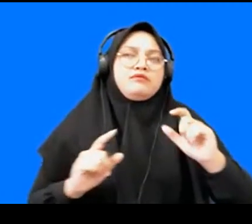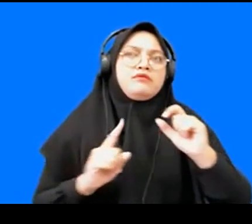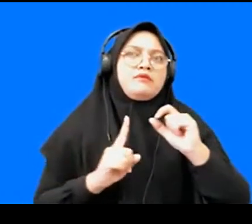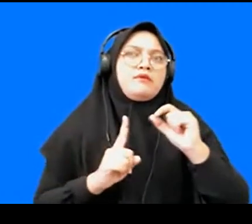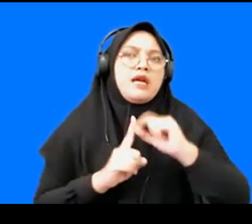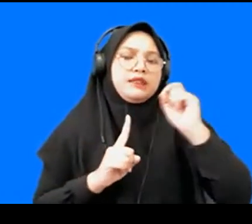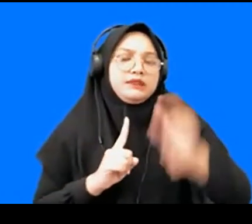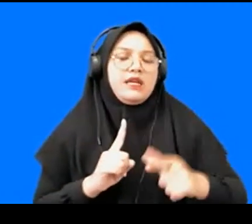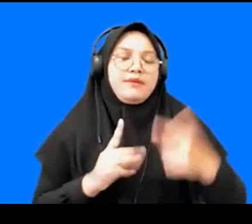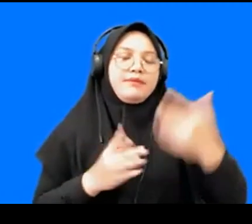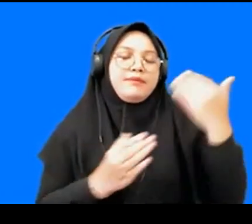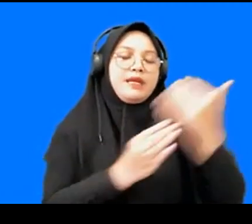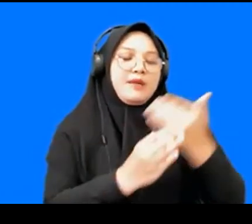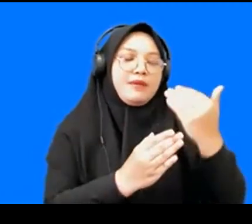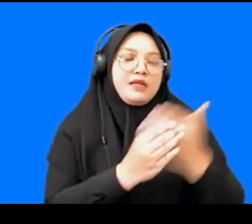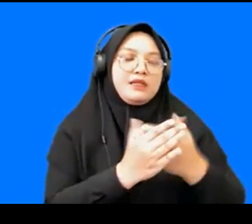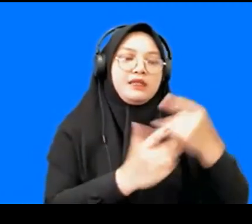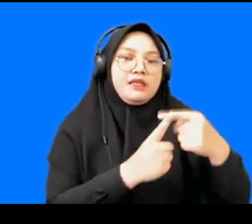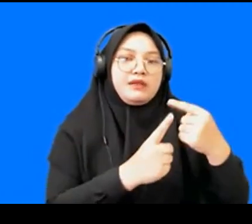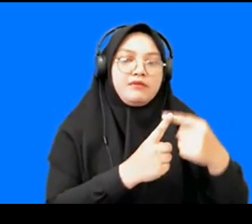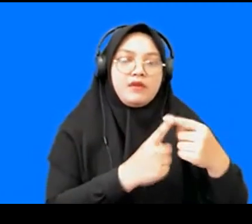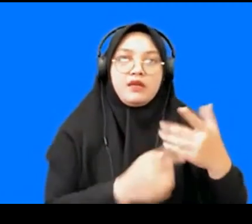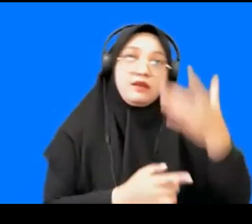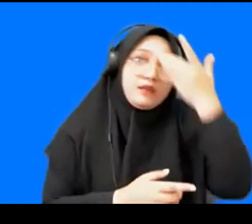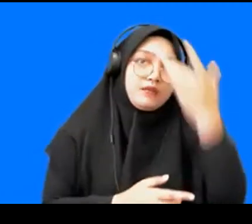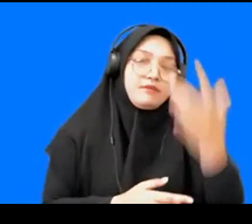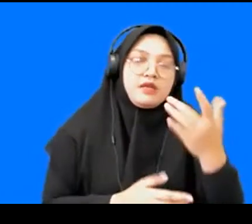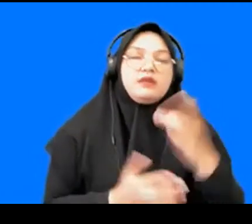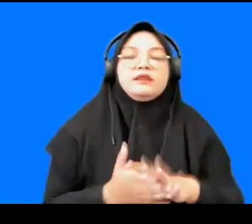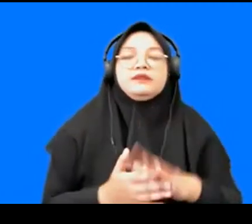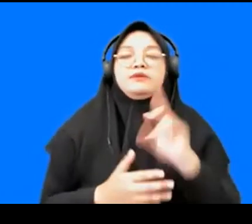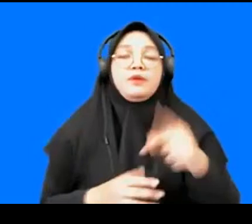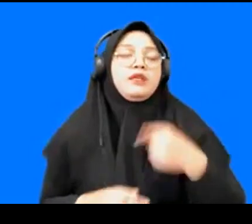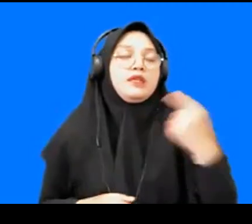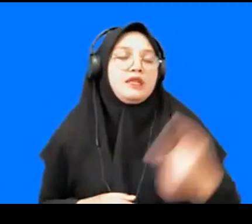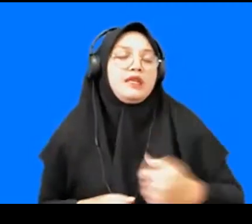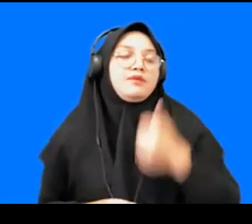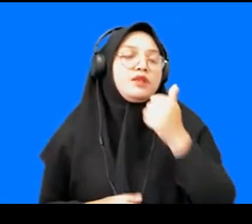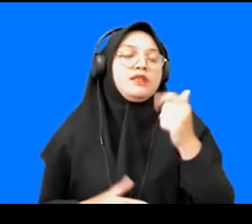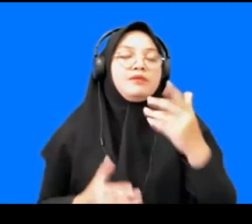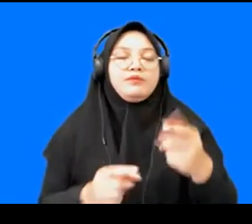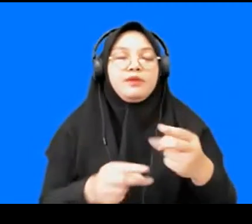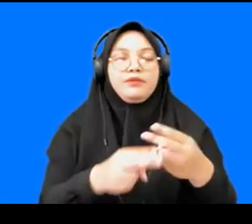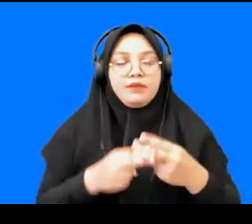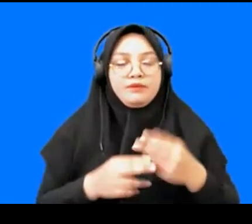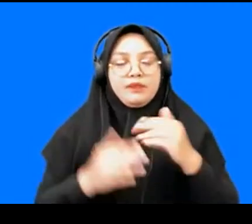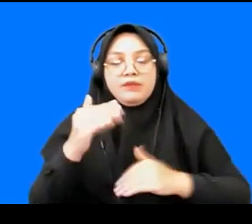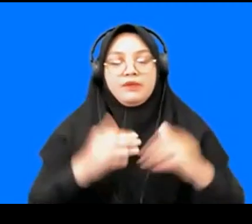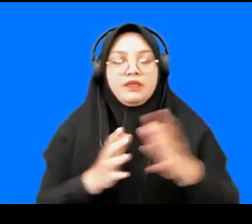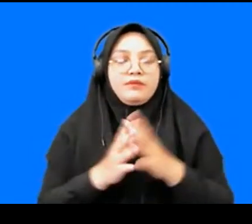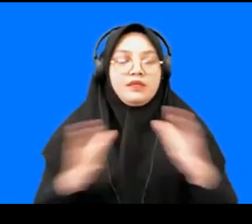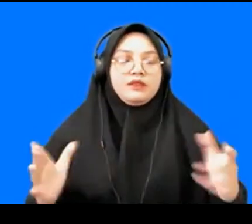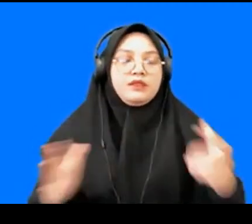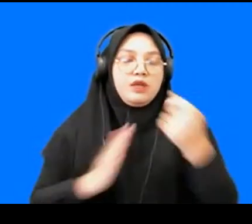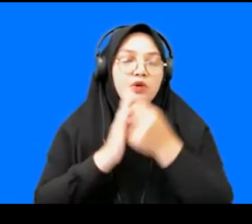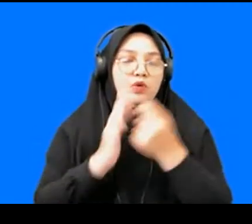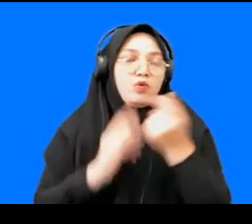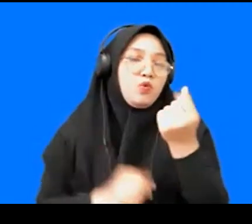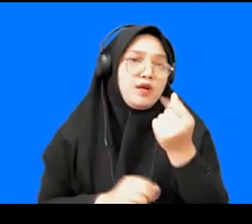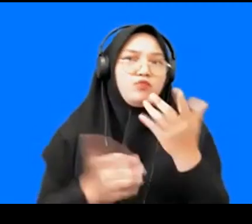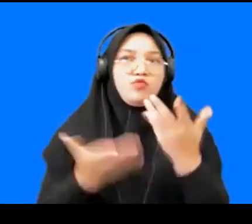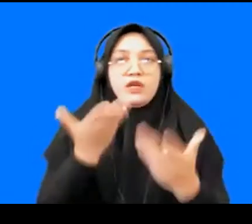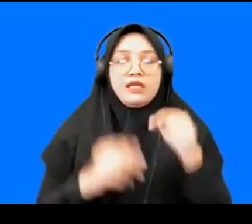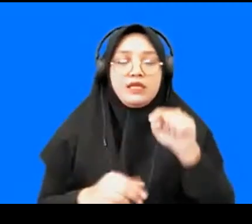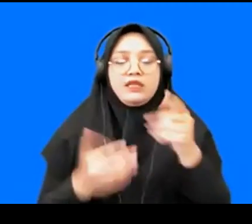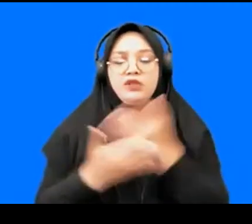think all of our countries are in a not so good situation in terms of debt. No, some worse